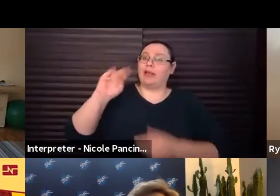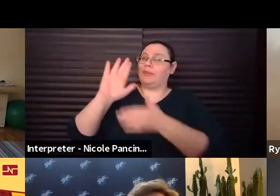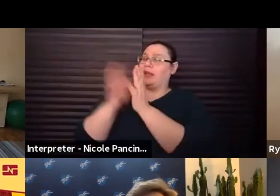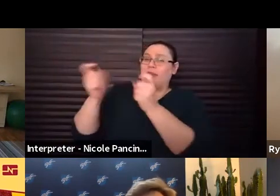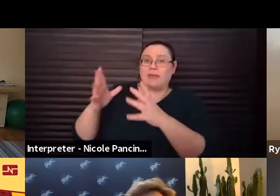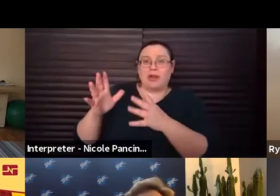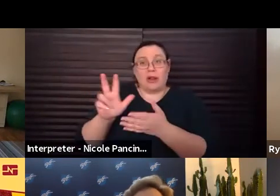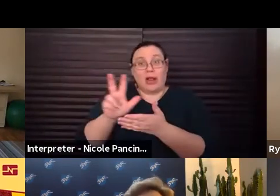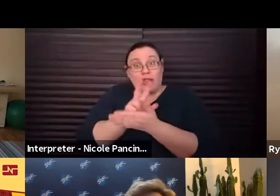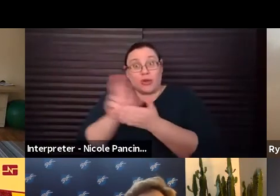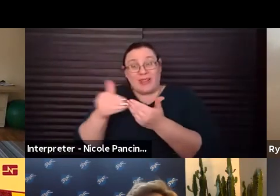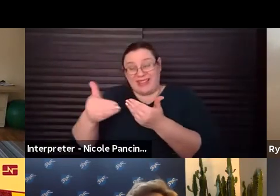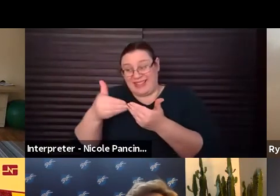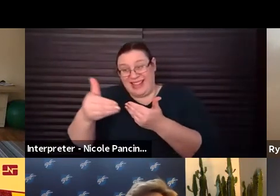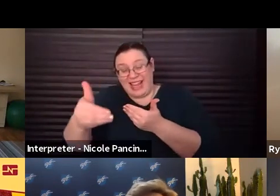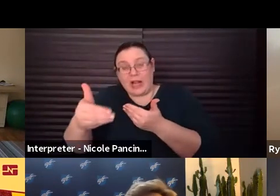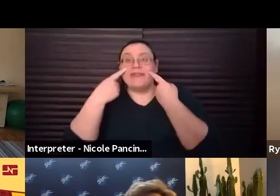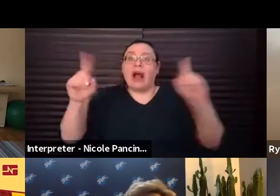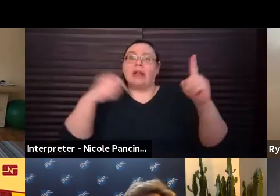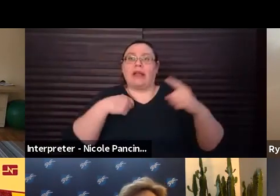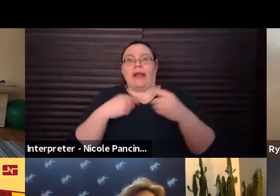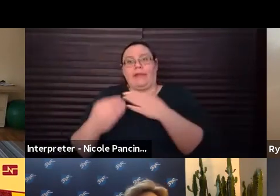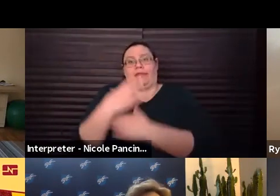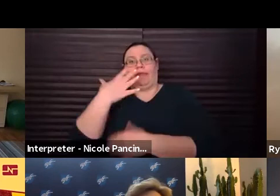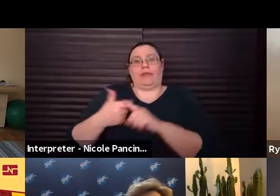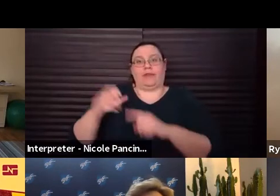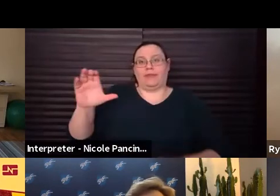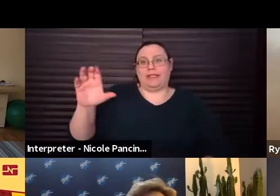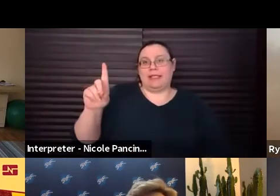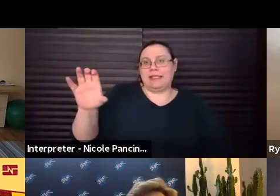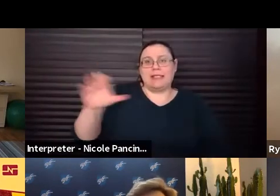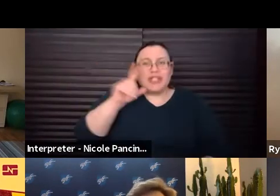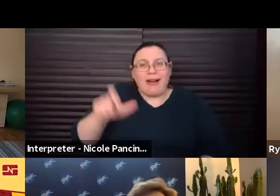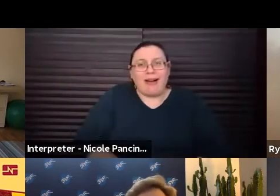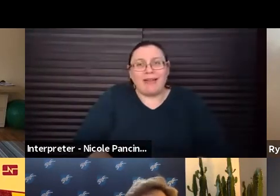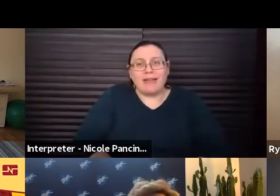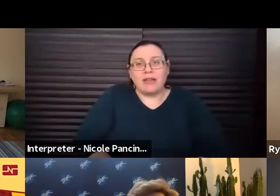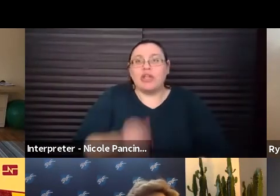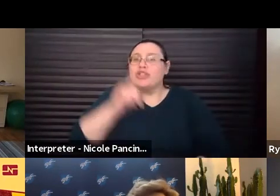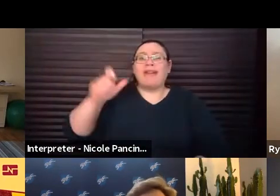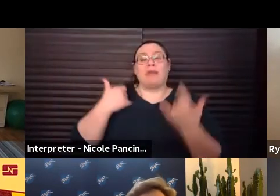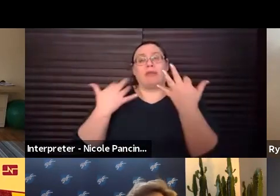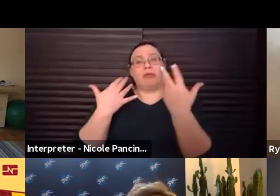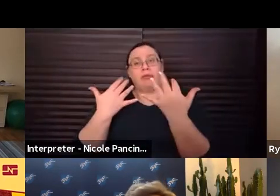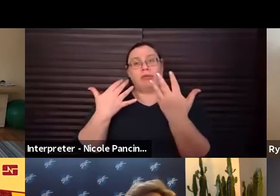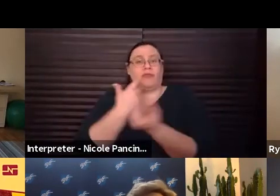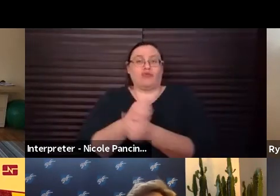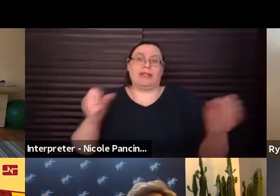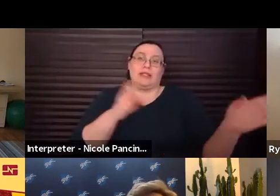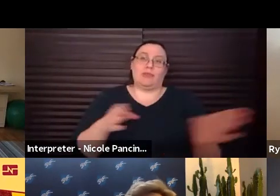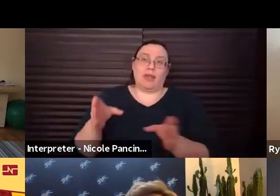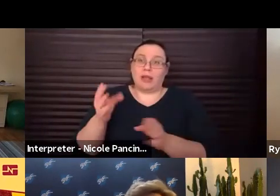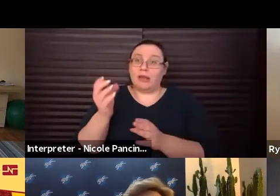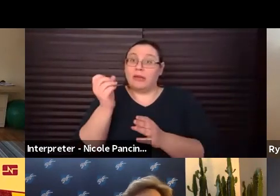into that administration to get guidance from the CDC. And we shouldn't have to wait to have this rescue plan, as important as